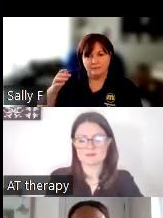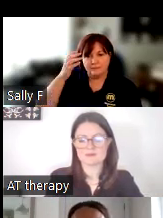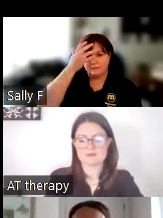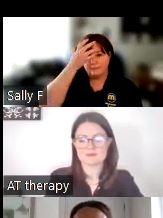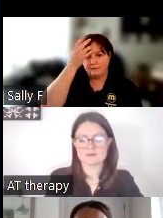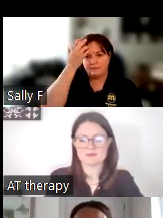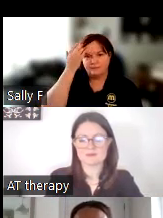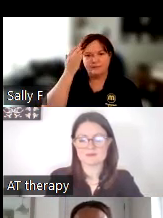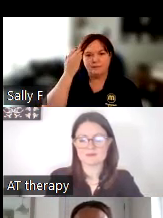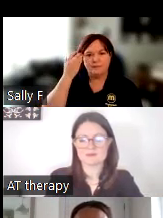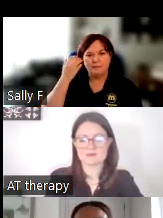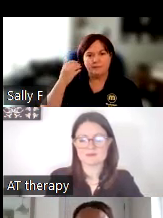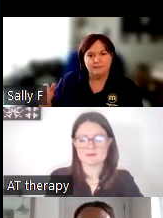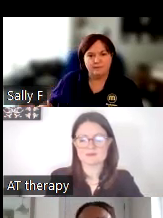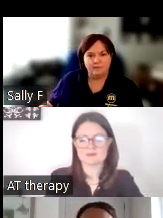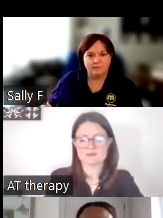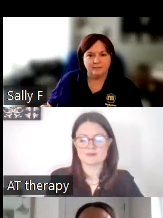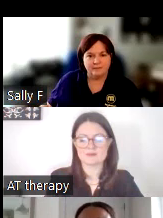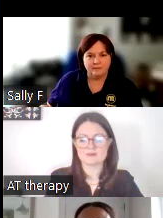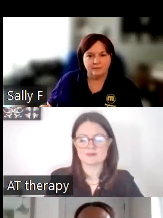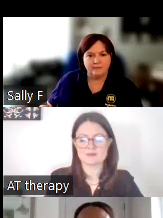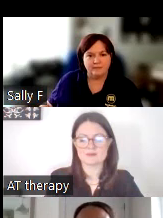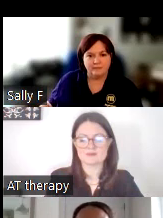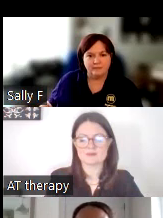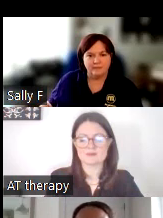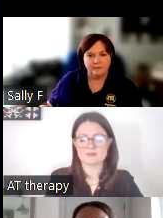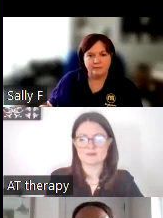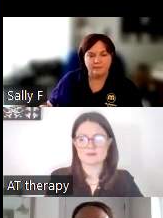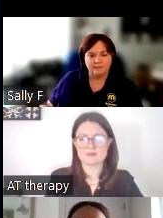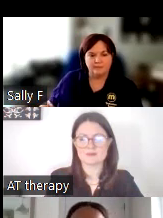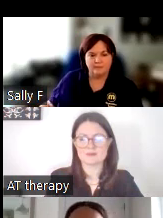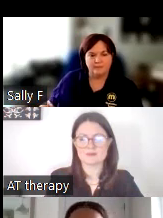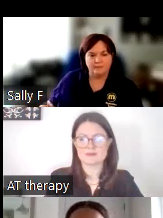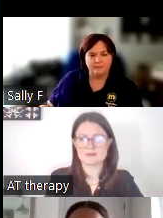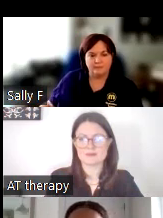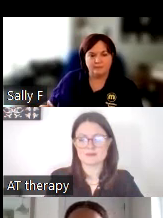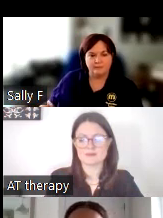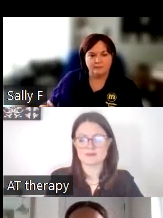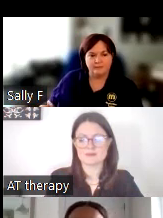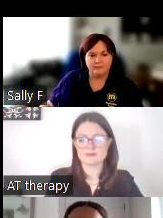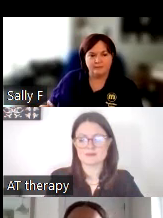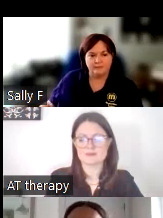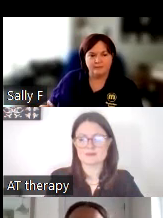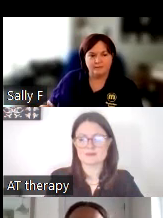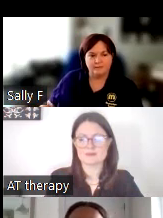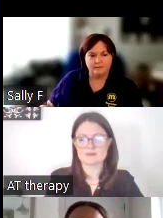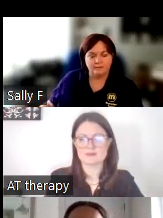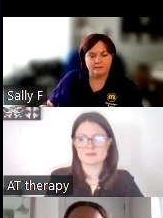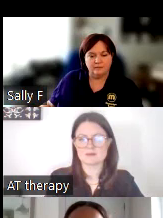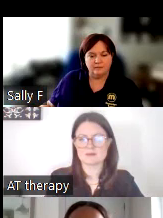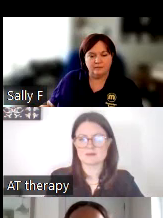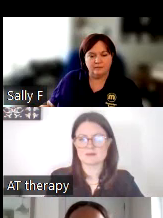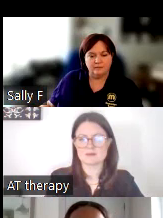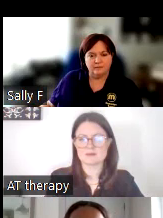crisps, keep hold of it and then give them the crisps one at a time. So then it's creating lots of opportunities for the child to practice the more sign.